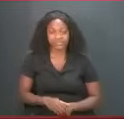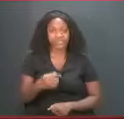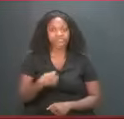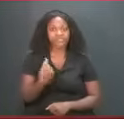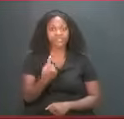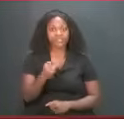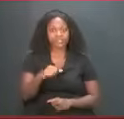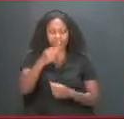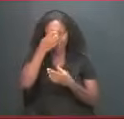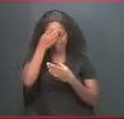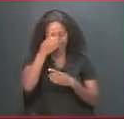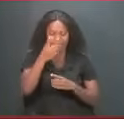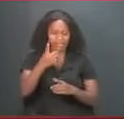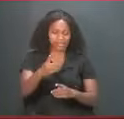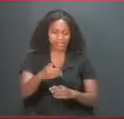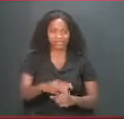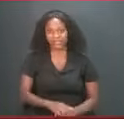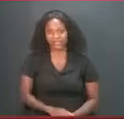bosom,